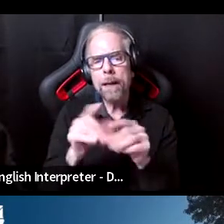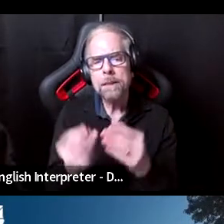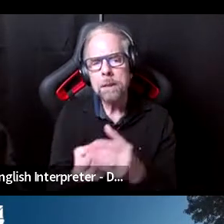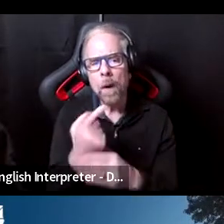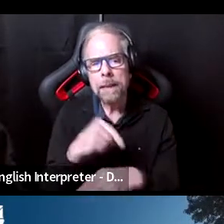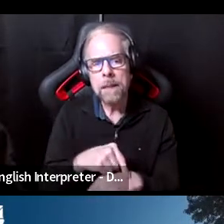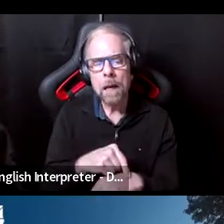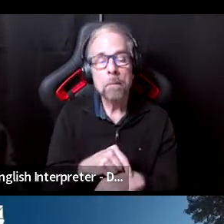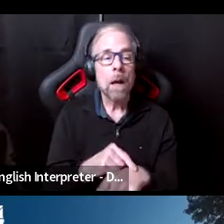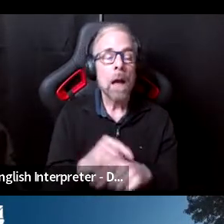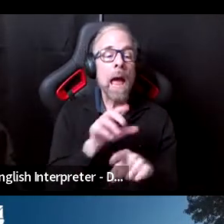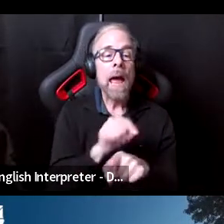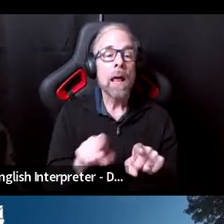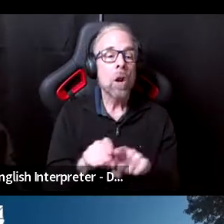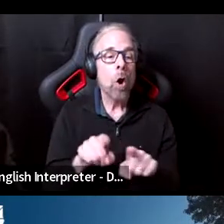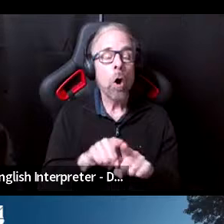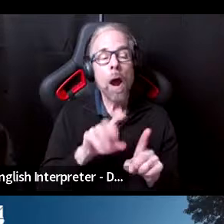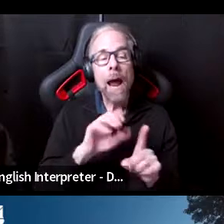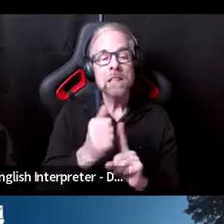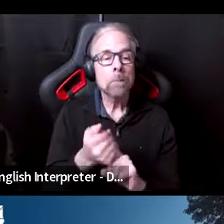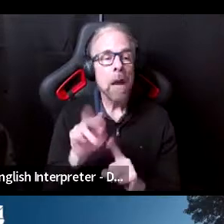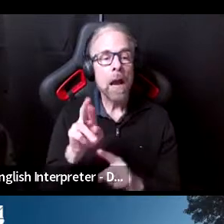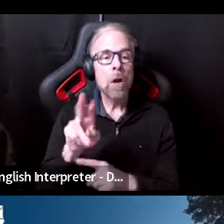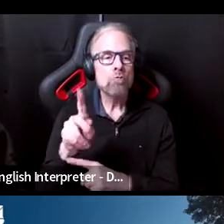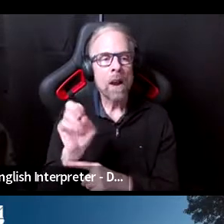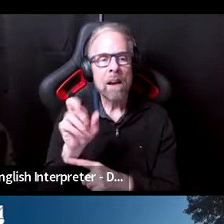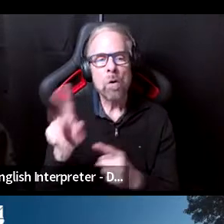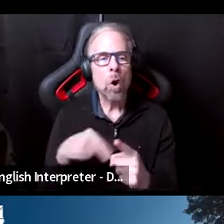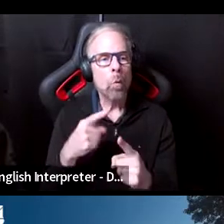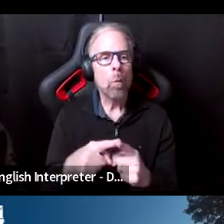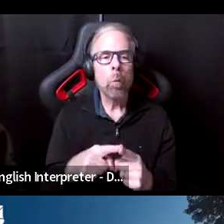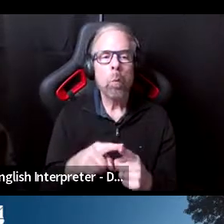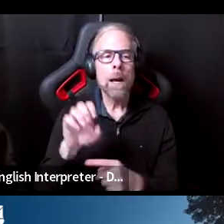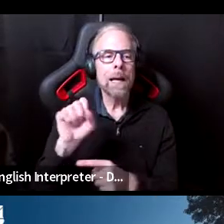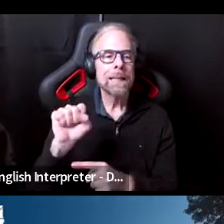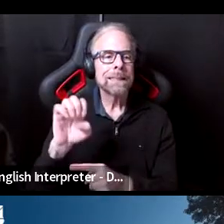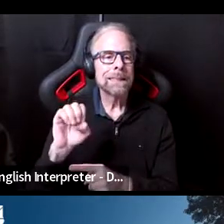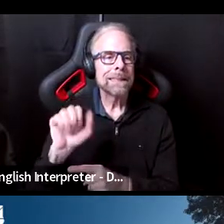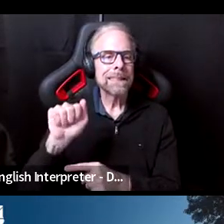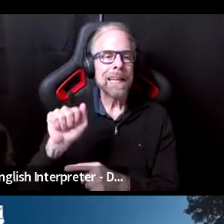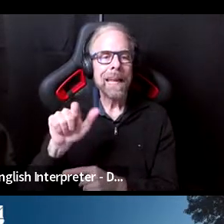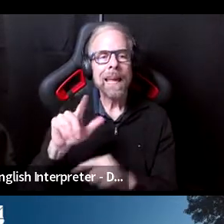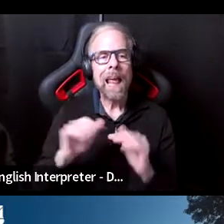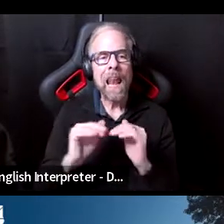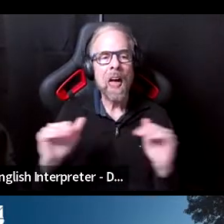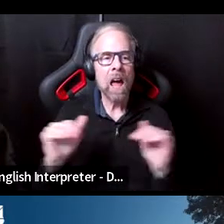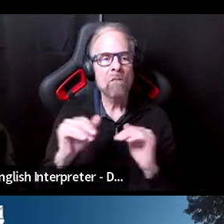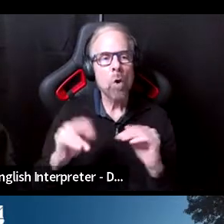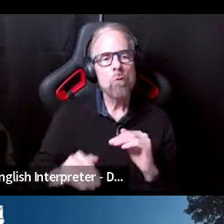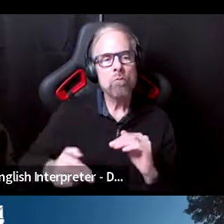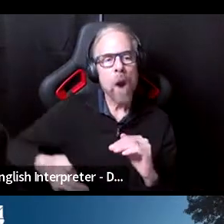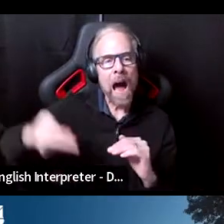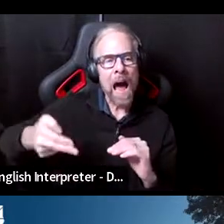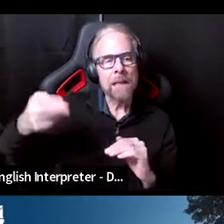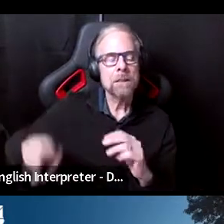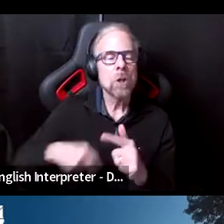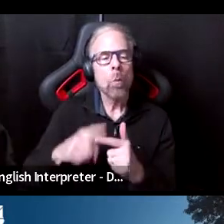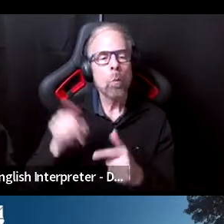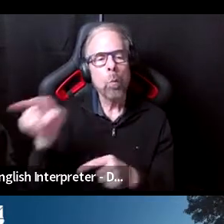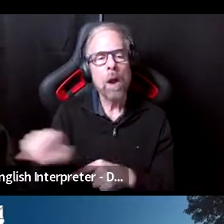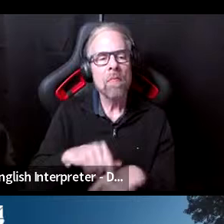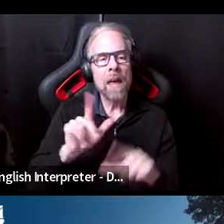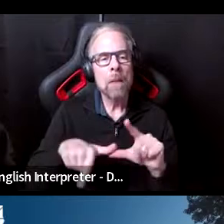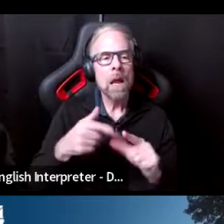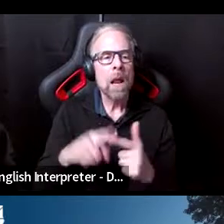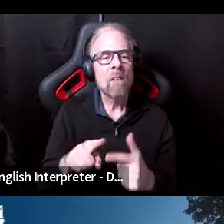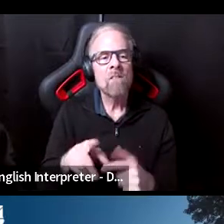an atmospheric river with sea level rise and with operational changes as a result of the expiration of the flood